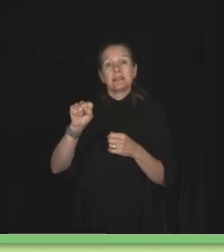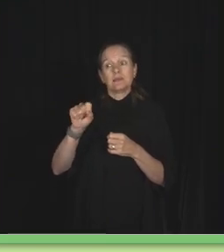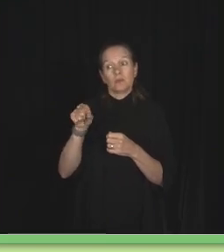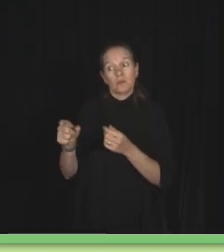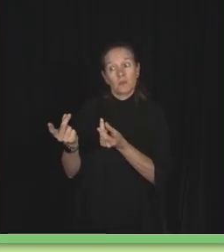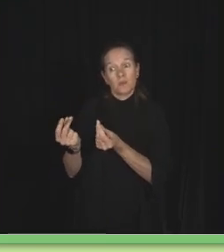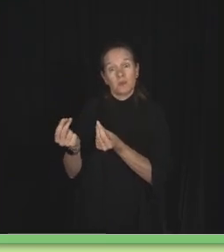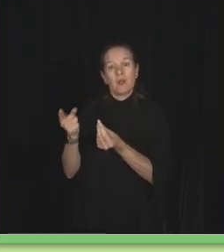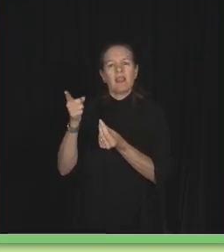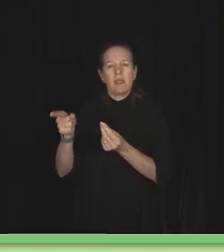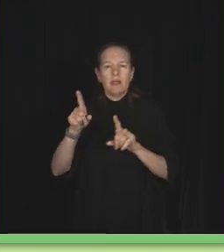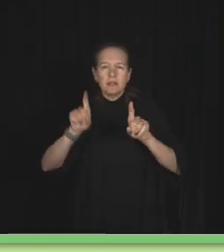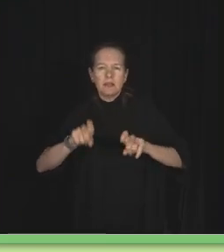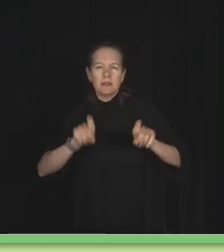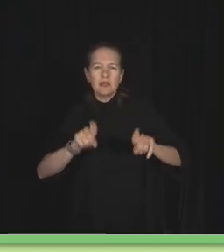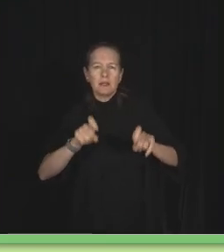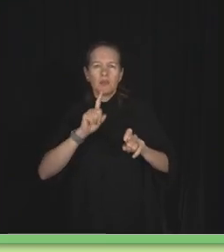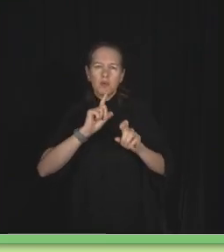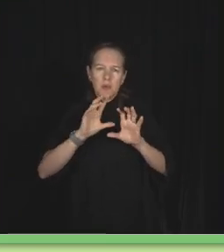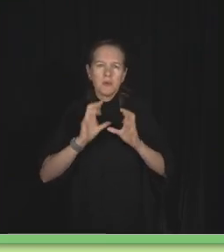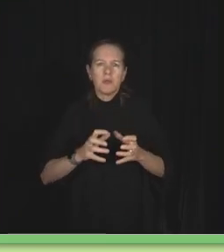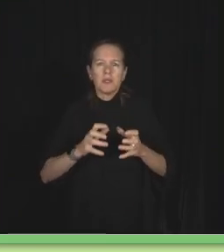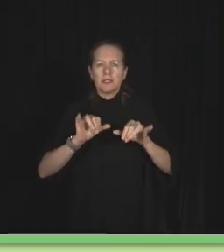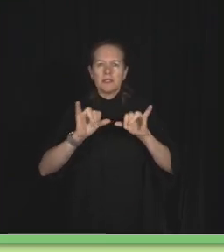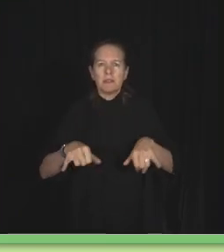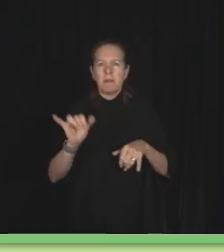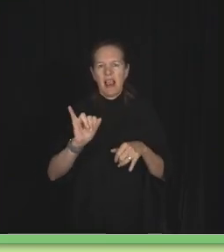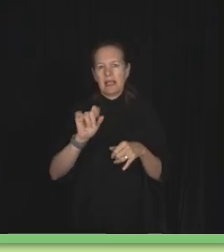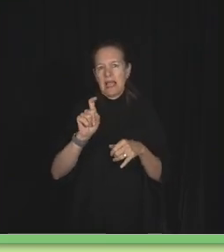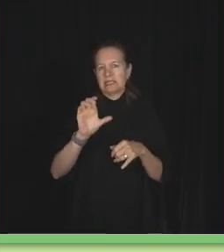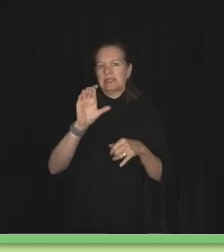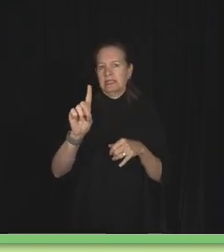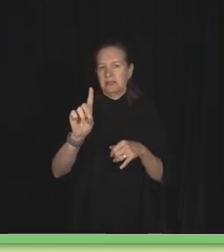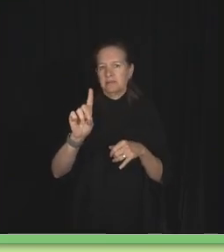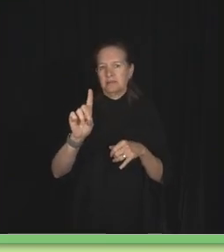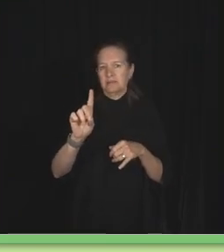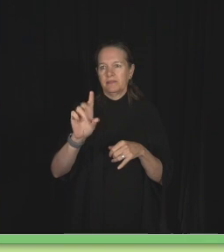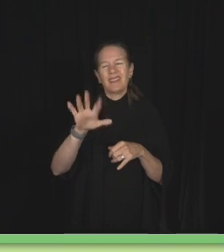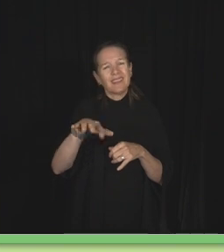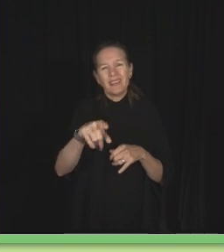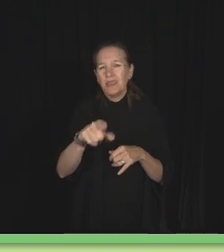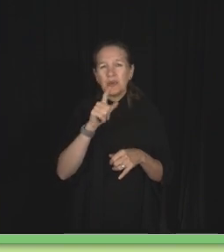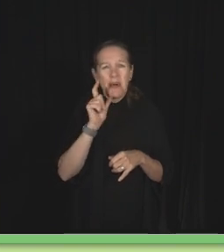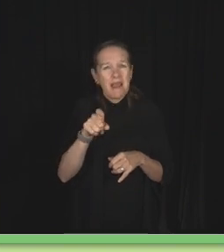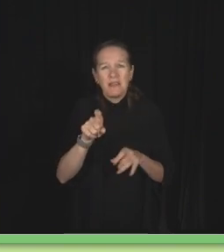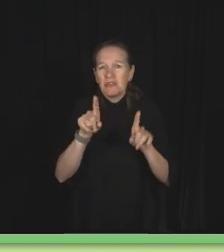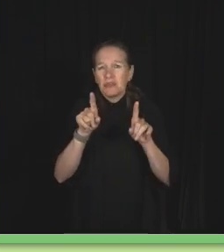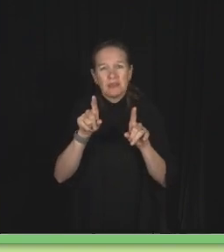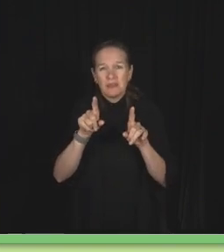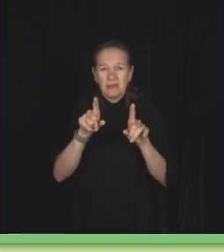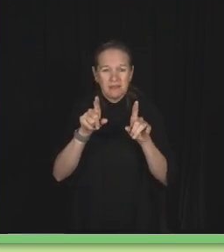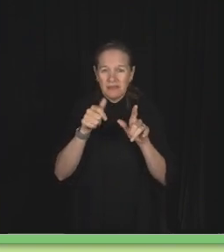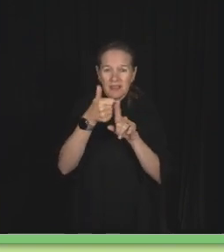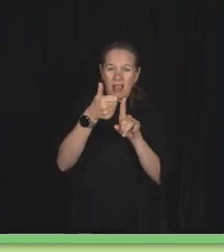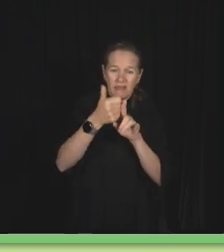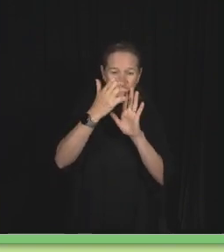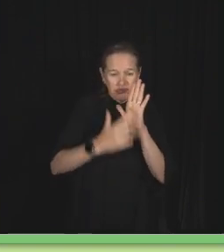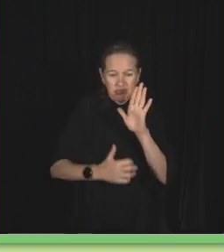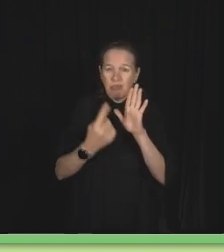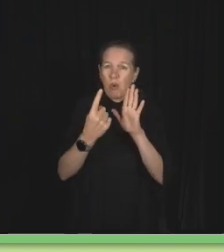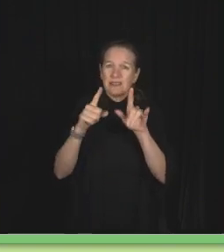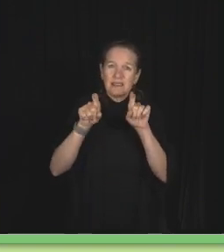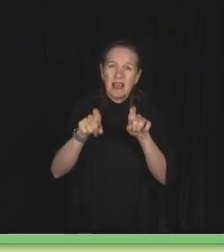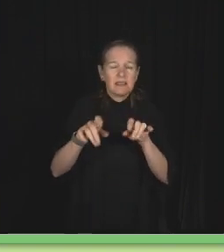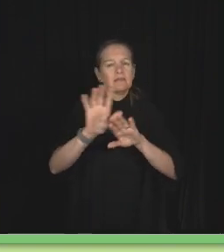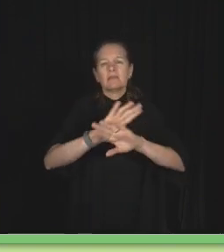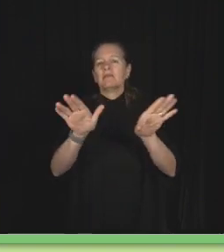complicated real-world systems like etcd. We do that without you having to write a single test. Instead, all you do is tell us